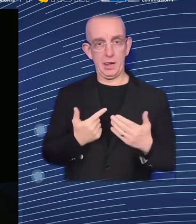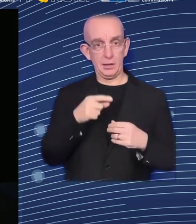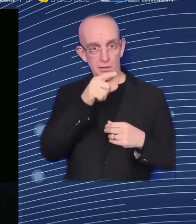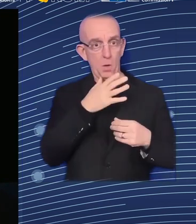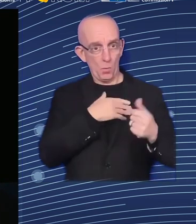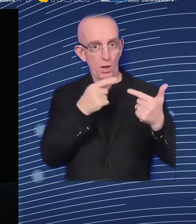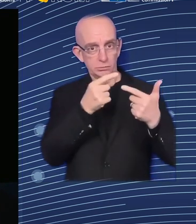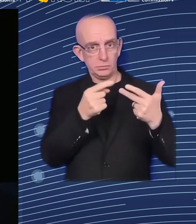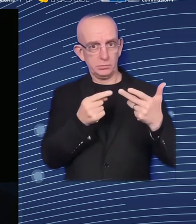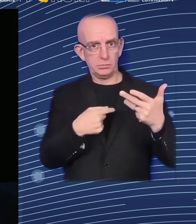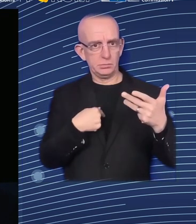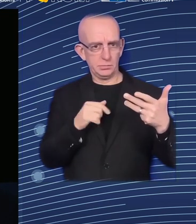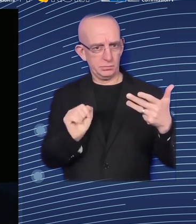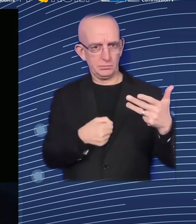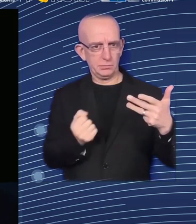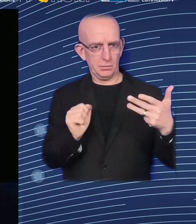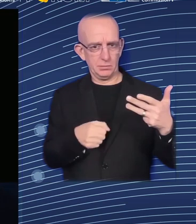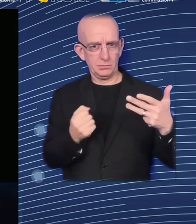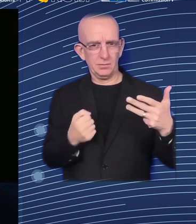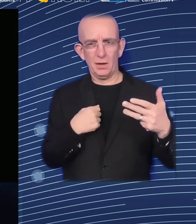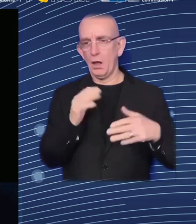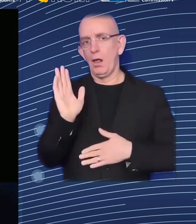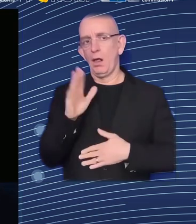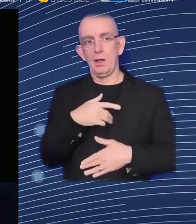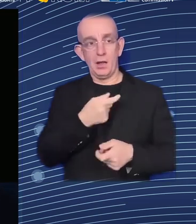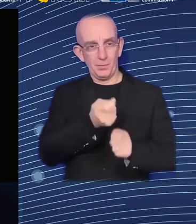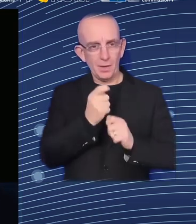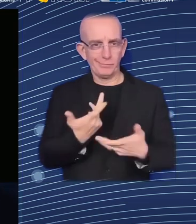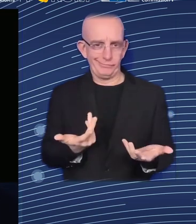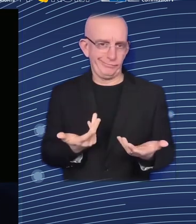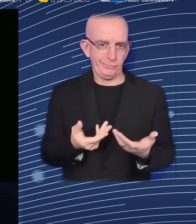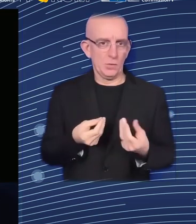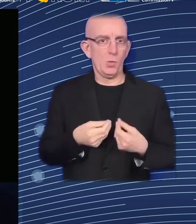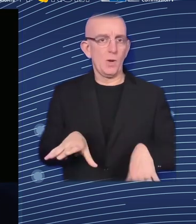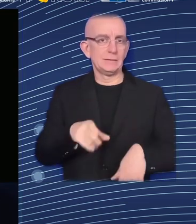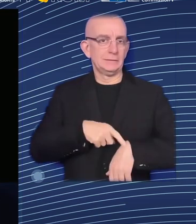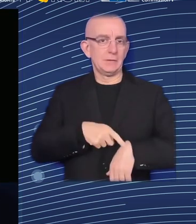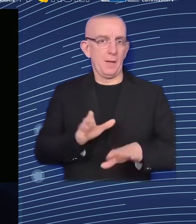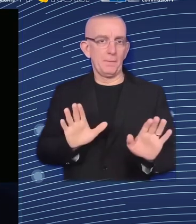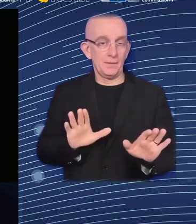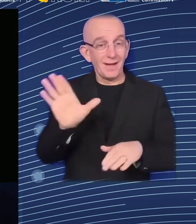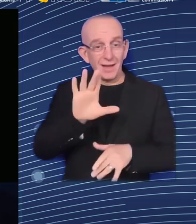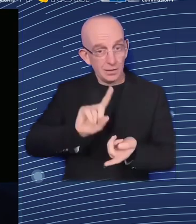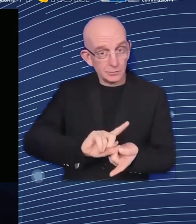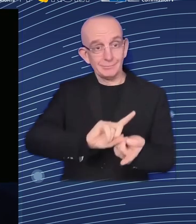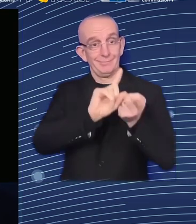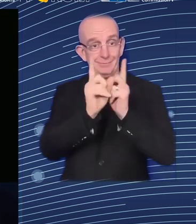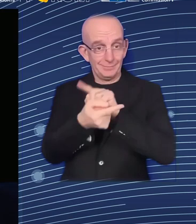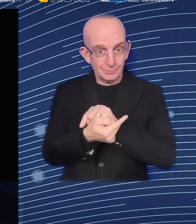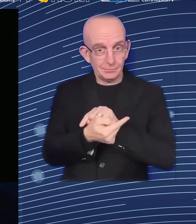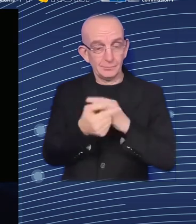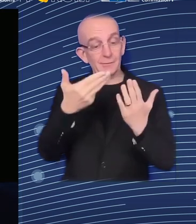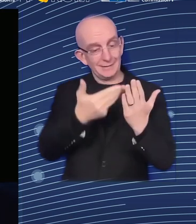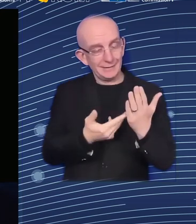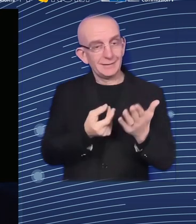description. I honestly don't know if that works well. I have never seen any study, you know, showing the impact of those types